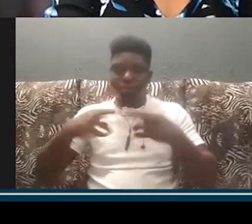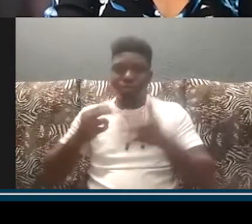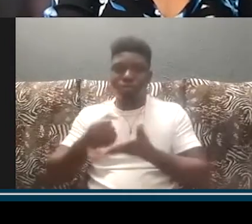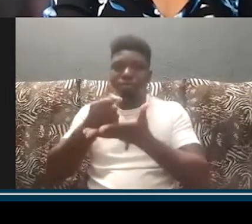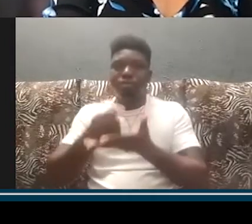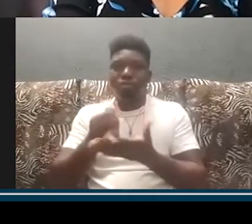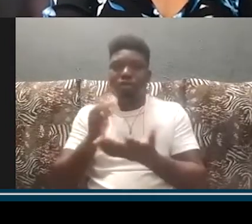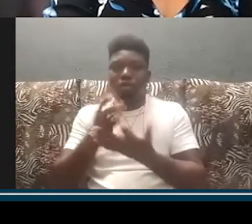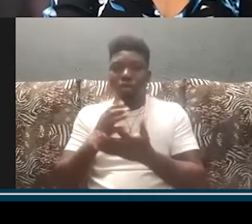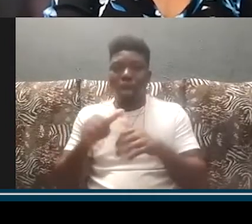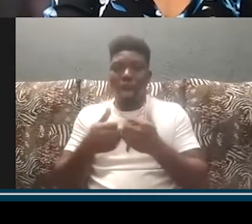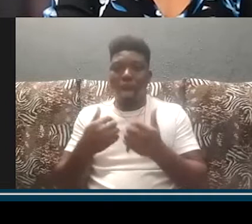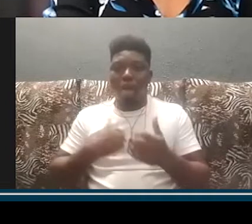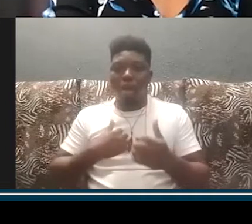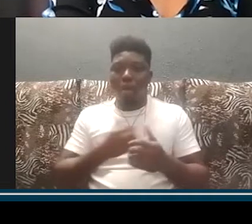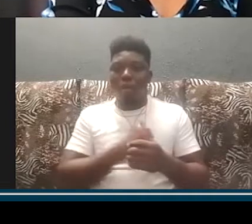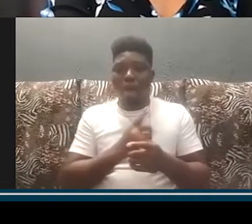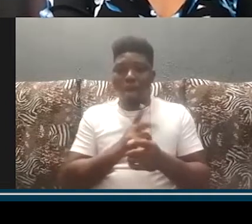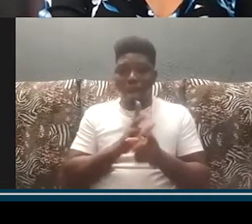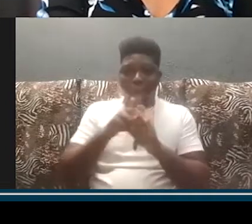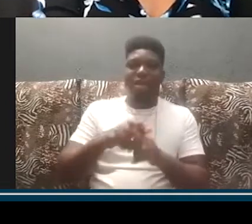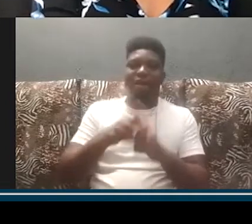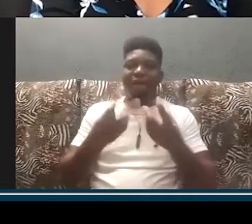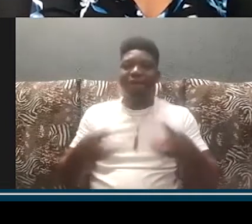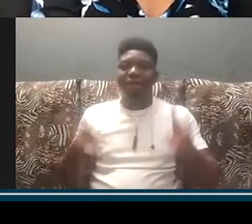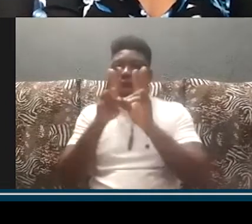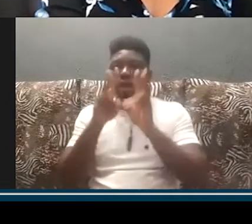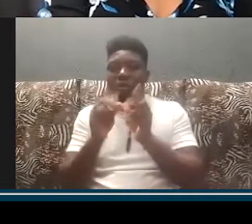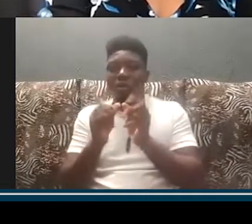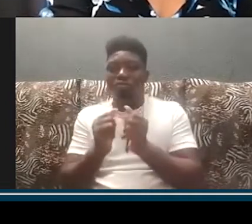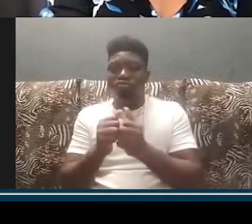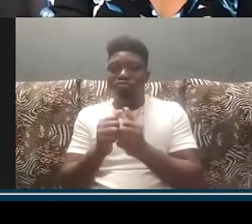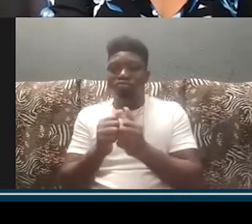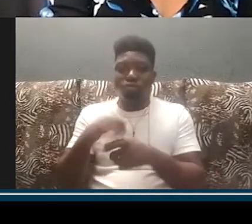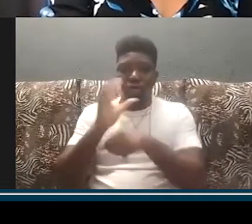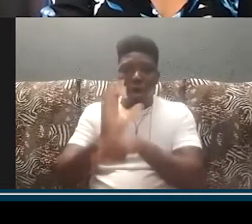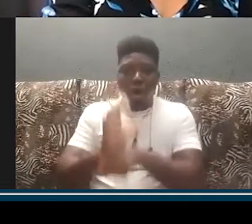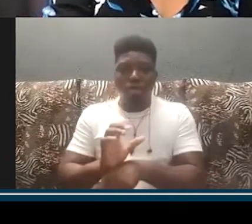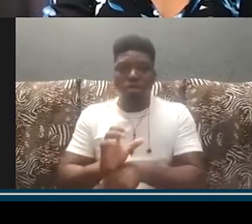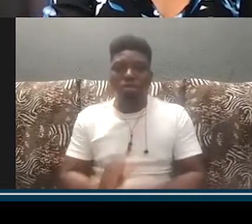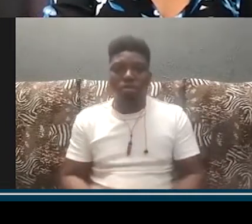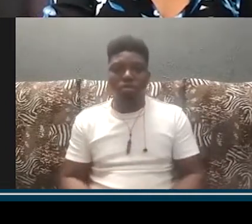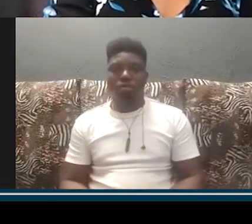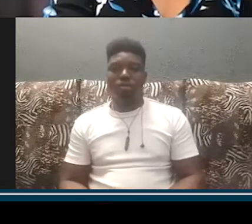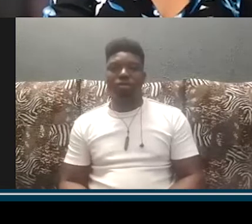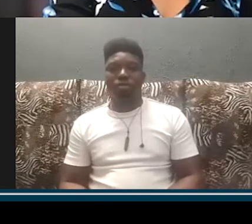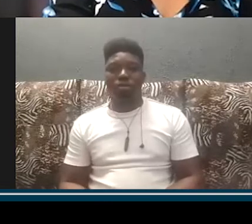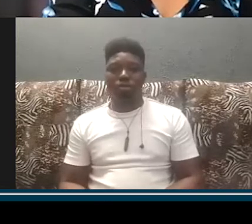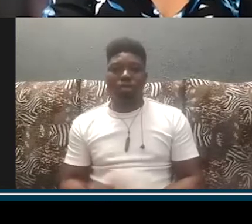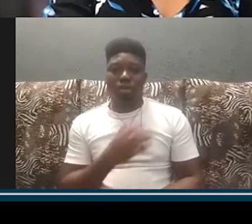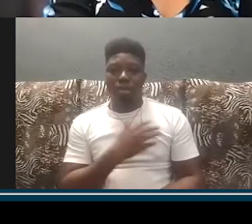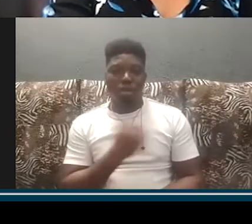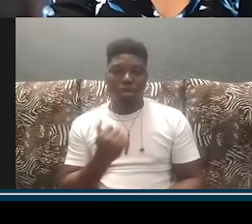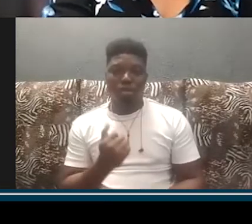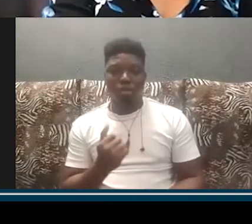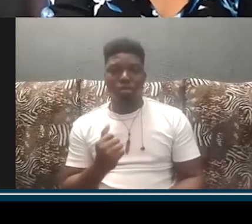value within our culture, around the body, around our personhood, and to an ableistic